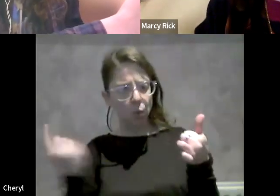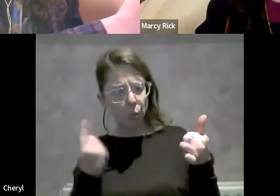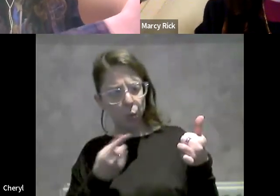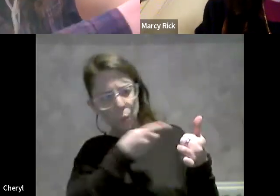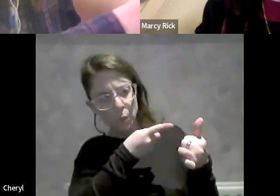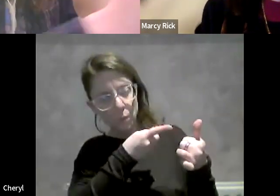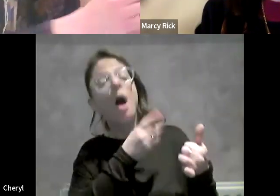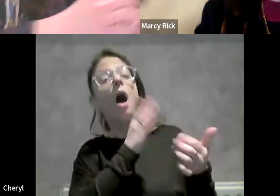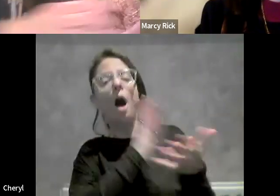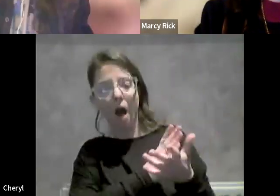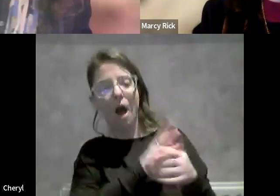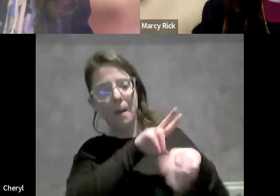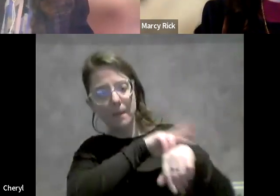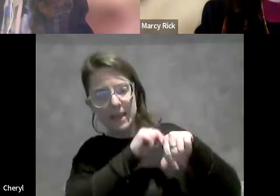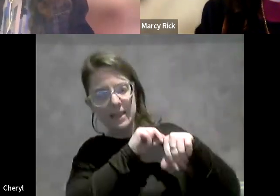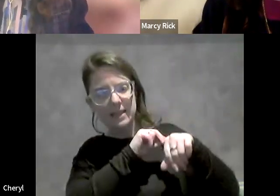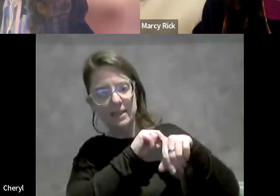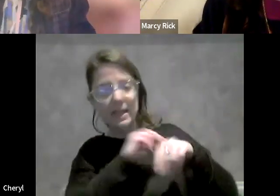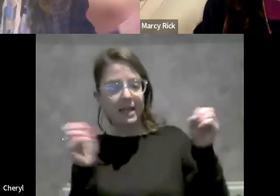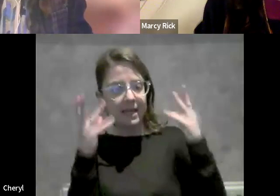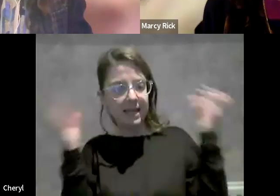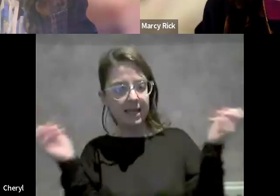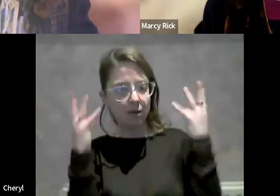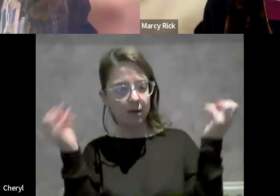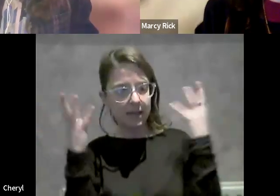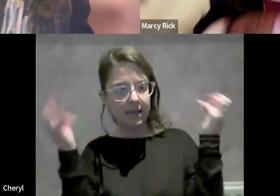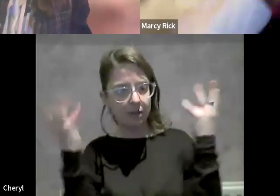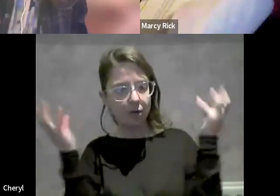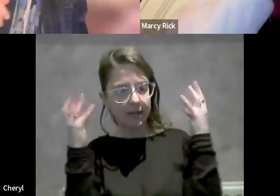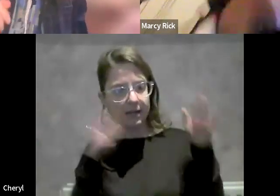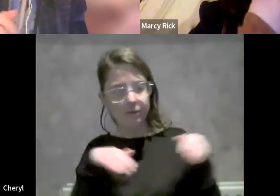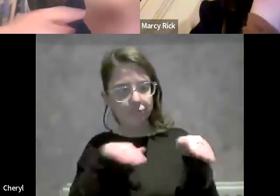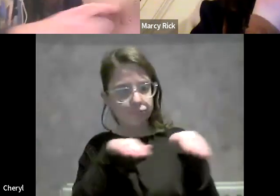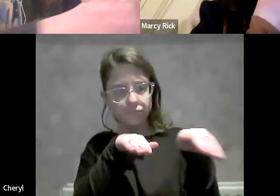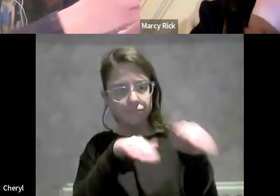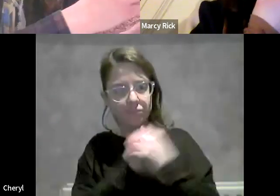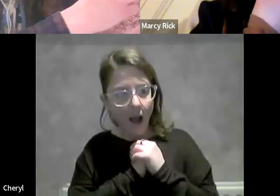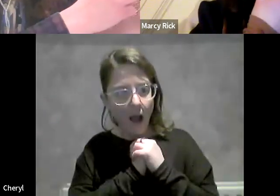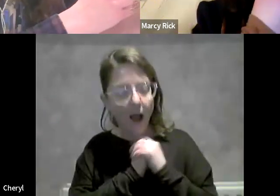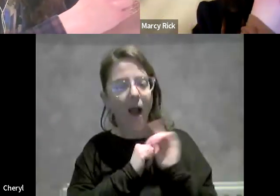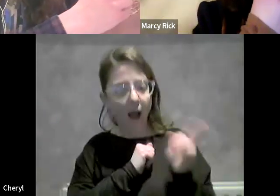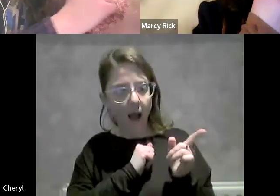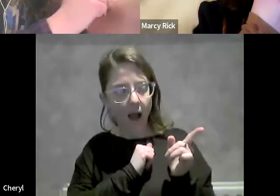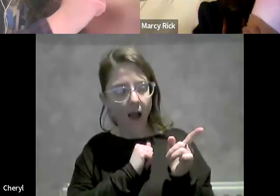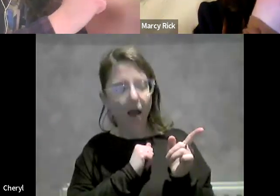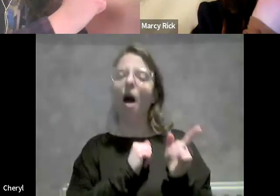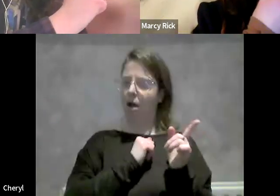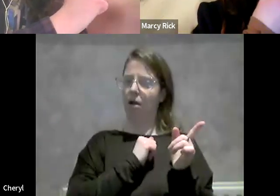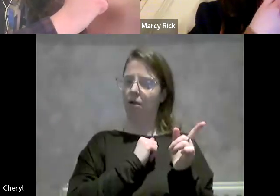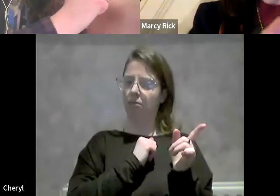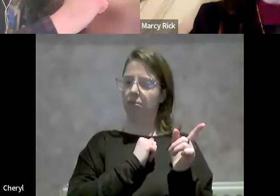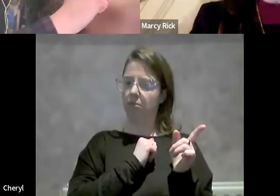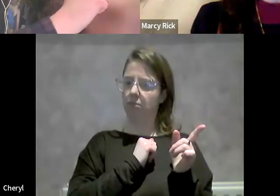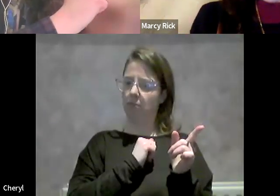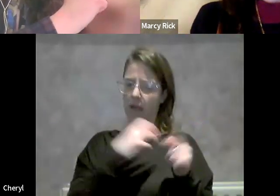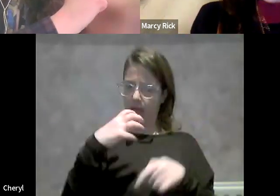the police. Can we all go Nino, Nino, A-cab, A-cab? And what is the cowardly